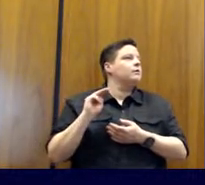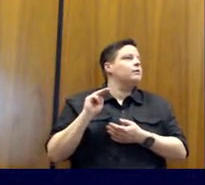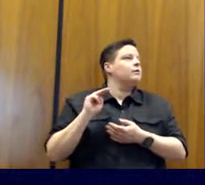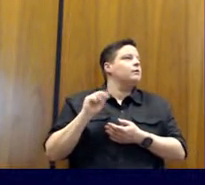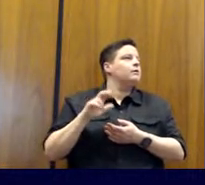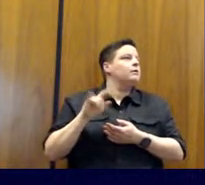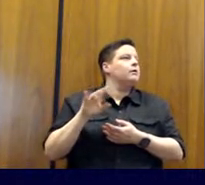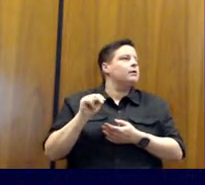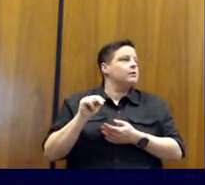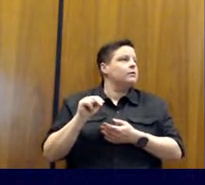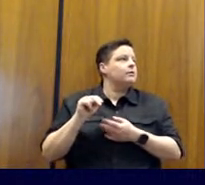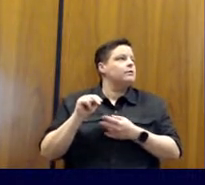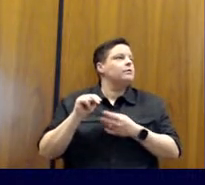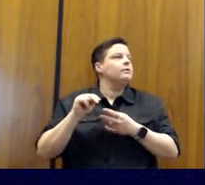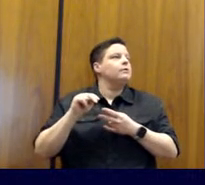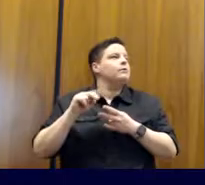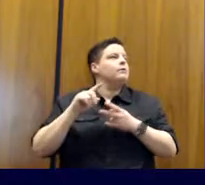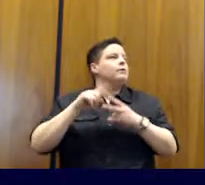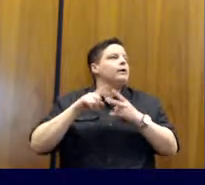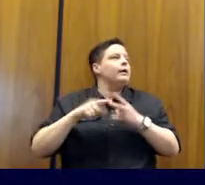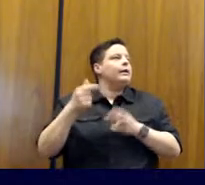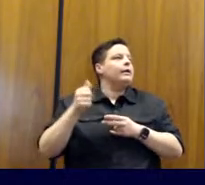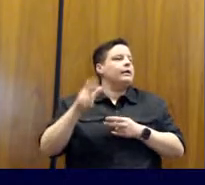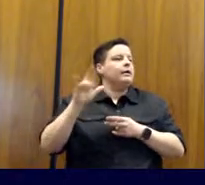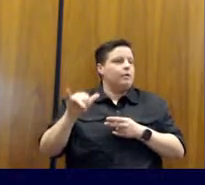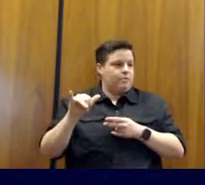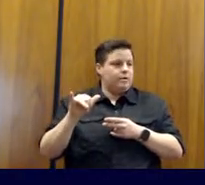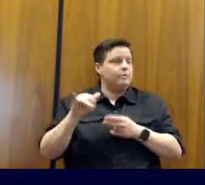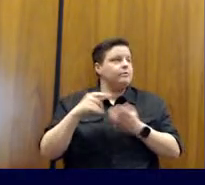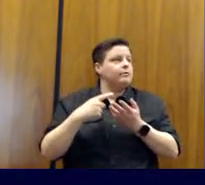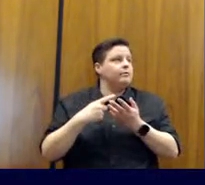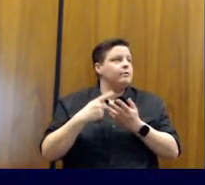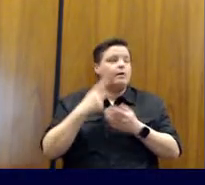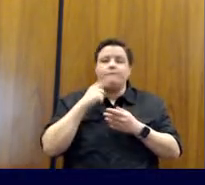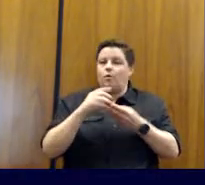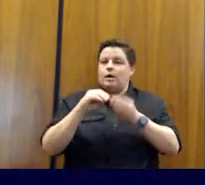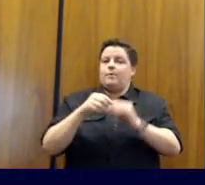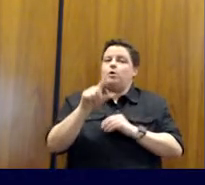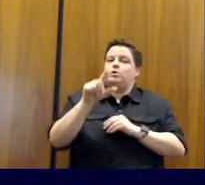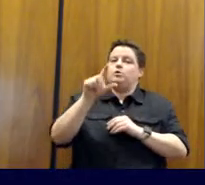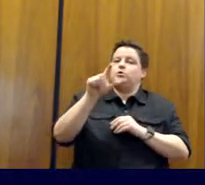Chairperson Gary Getzinger. Mr. Chair, I move Resolution